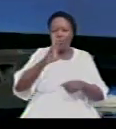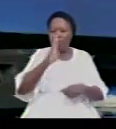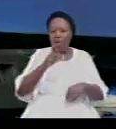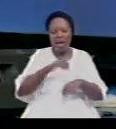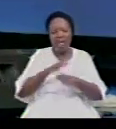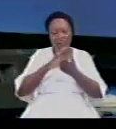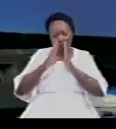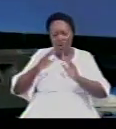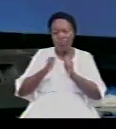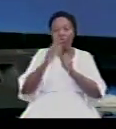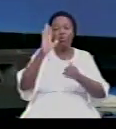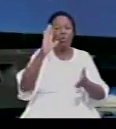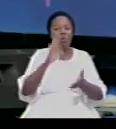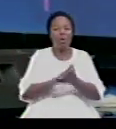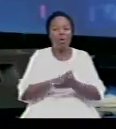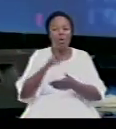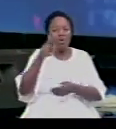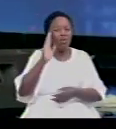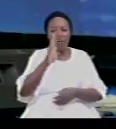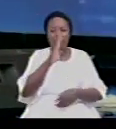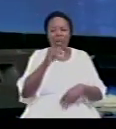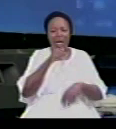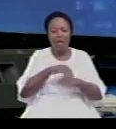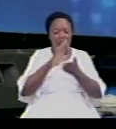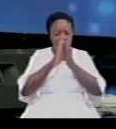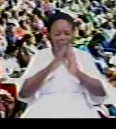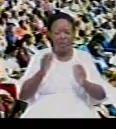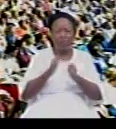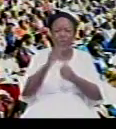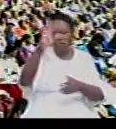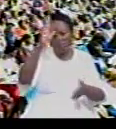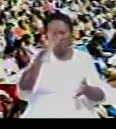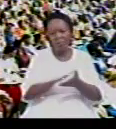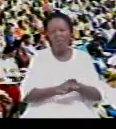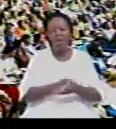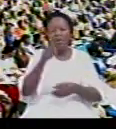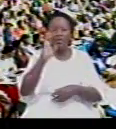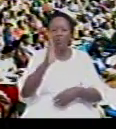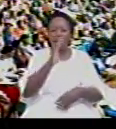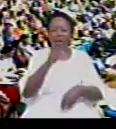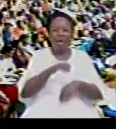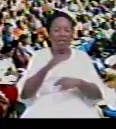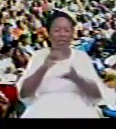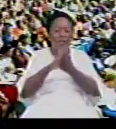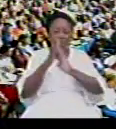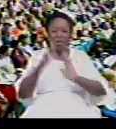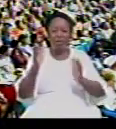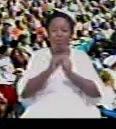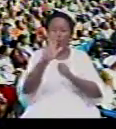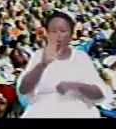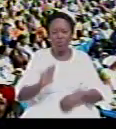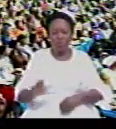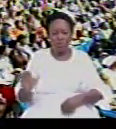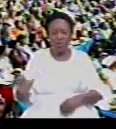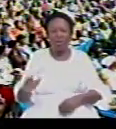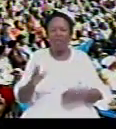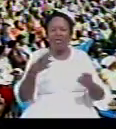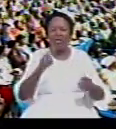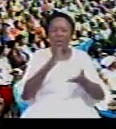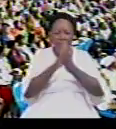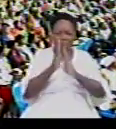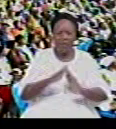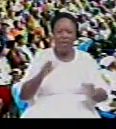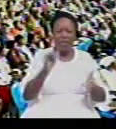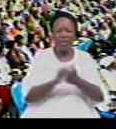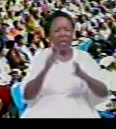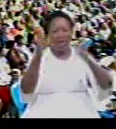your wife. You'll be at peace with your husband. You'll be at peace with your children. The peace that